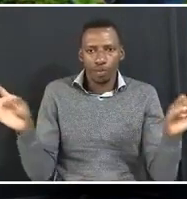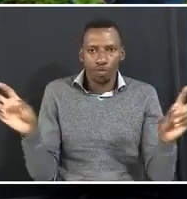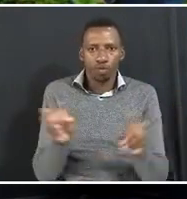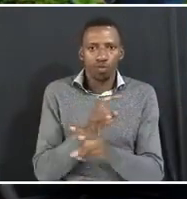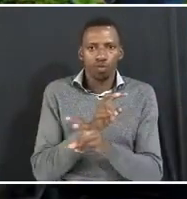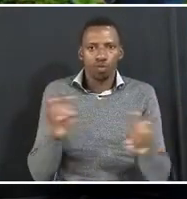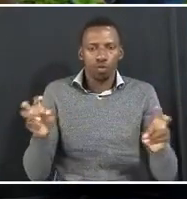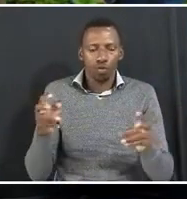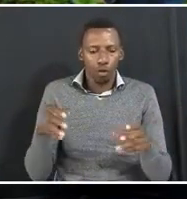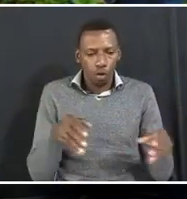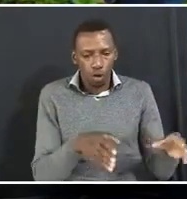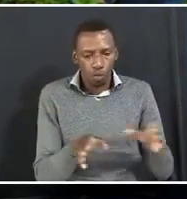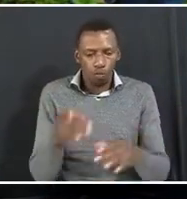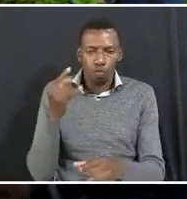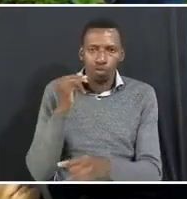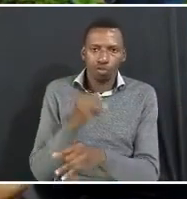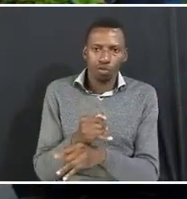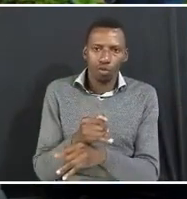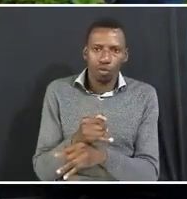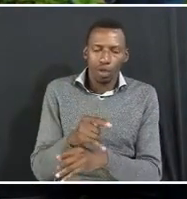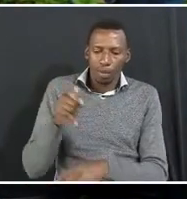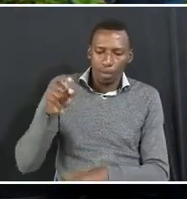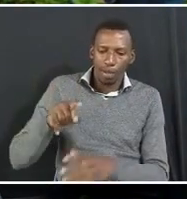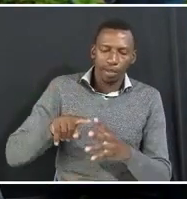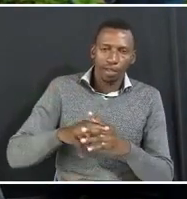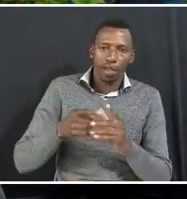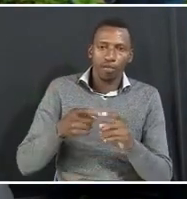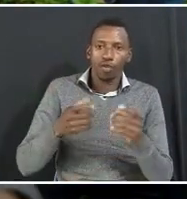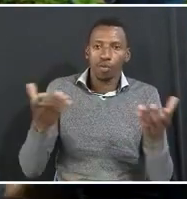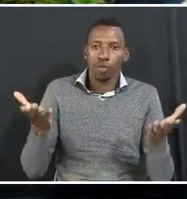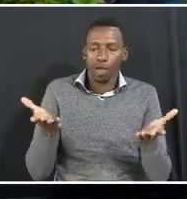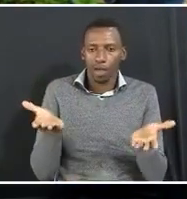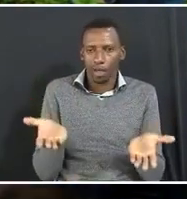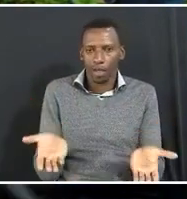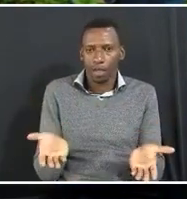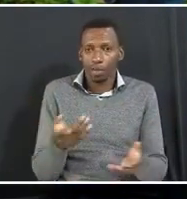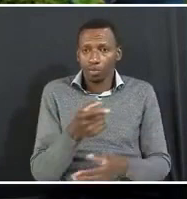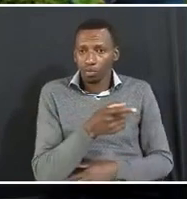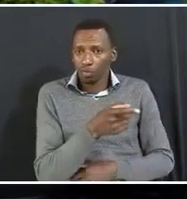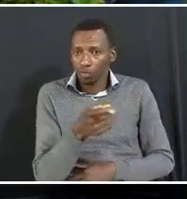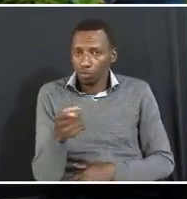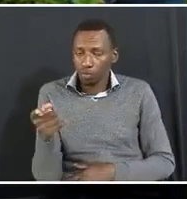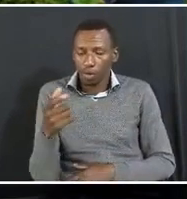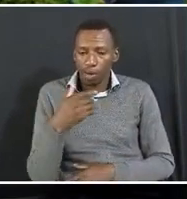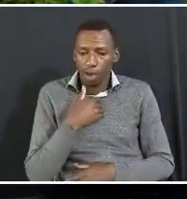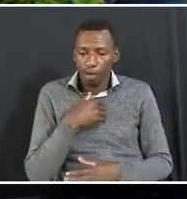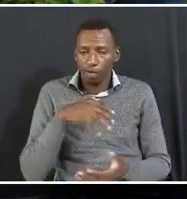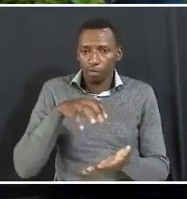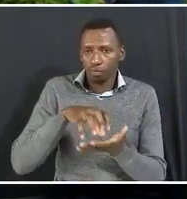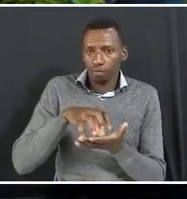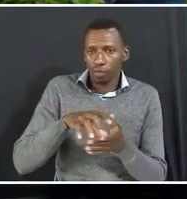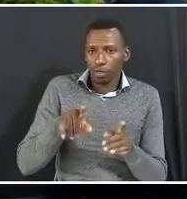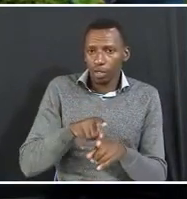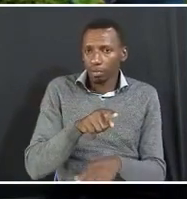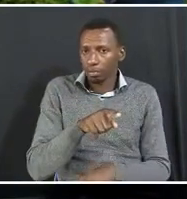for employment, and they have to start from here. Do you face similar